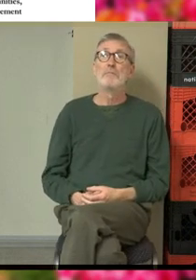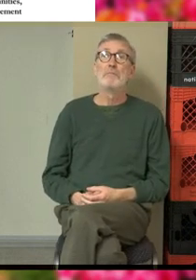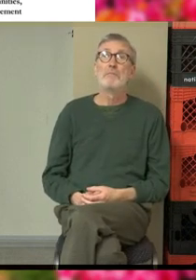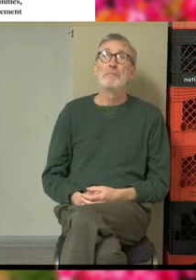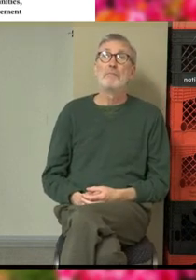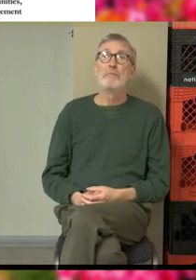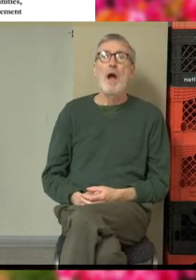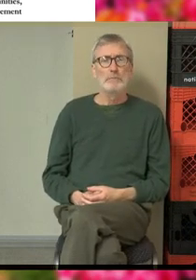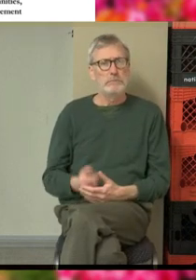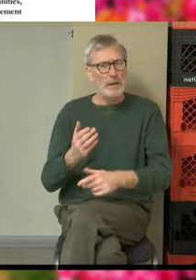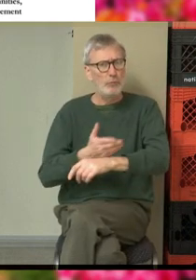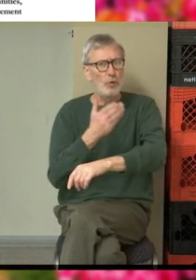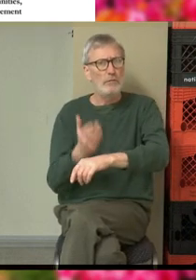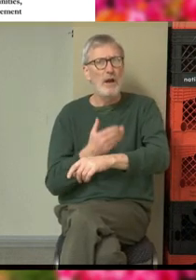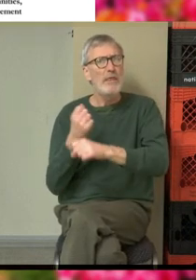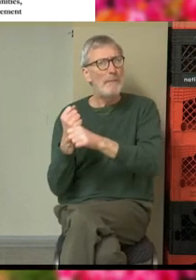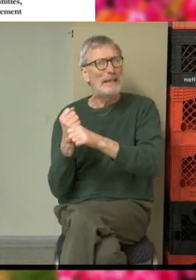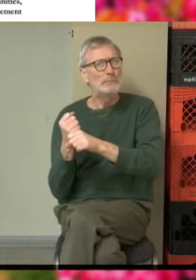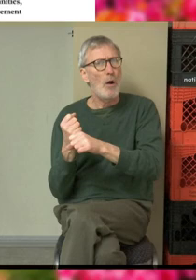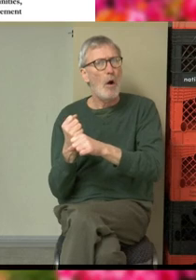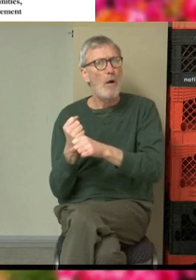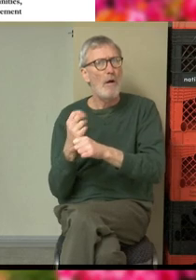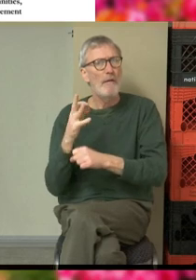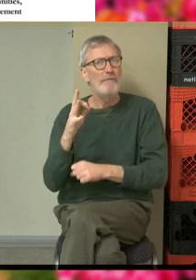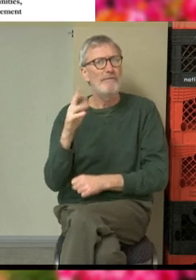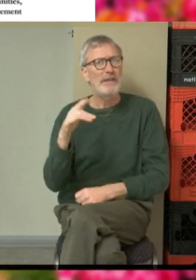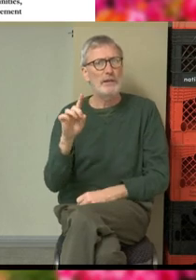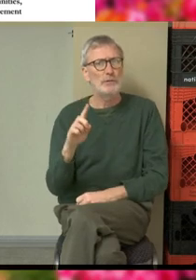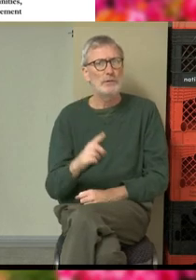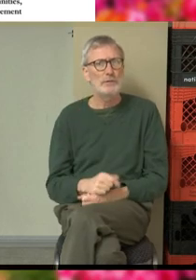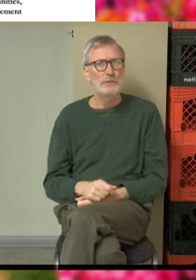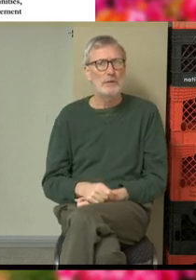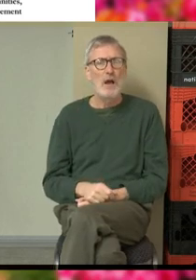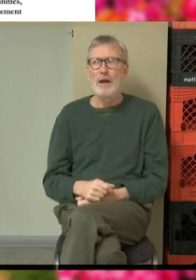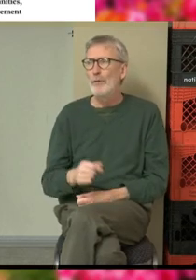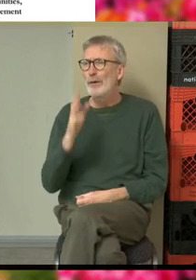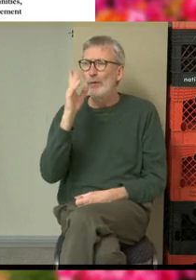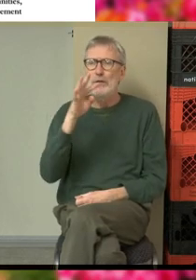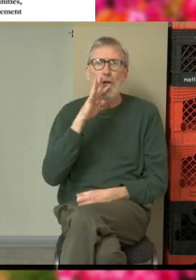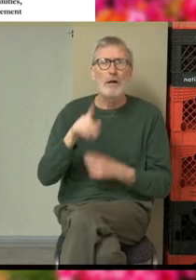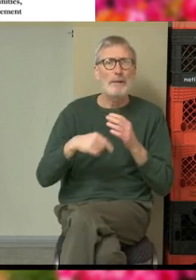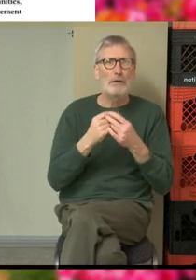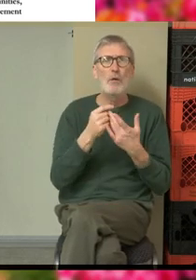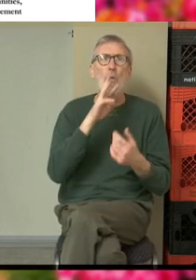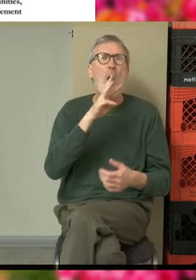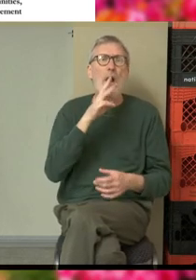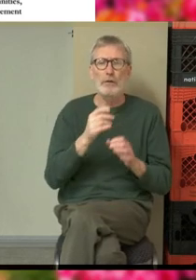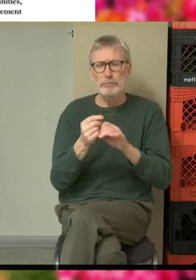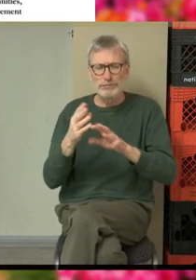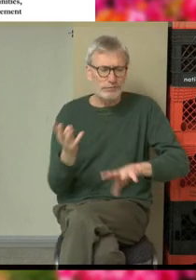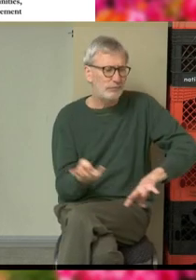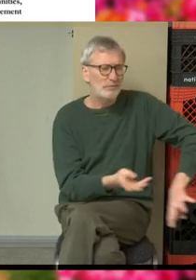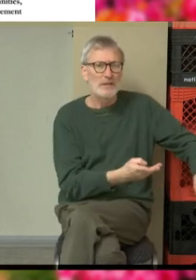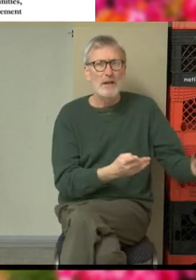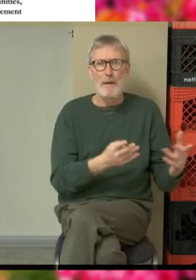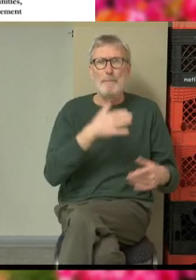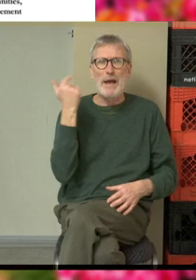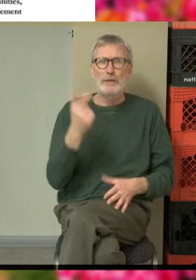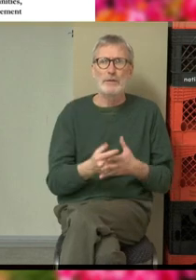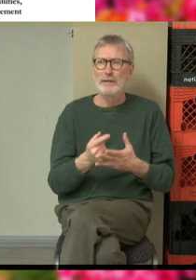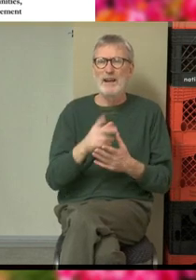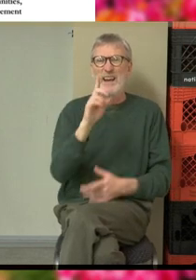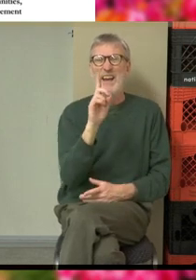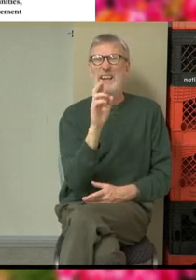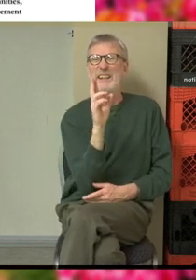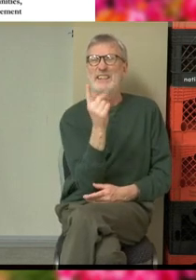to the baseball field. So we would look at improving drainage within the field, adding dugouts,